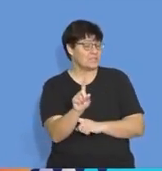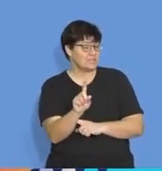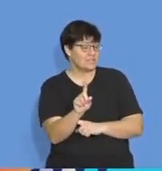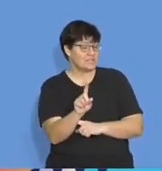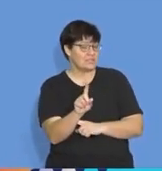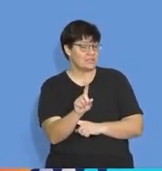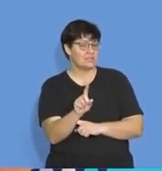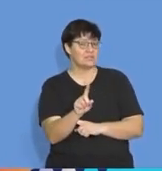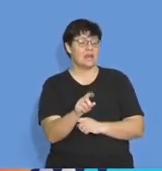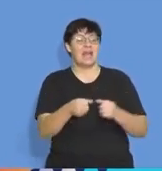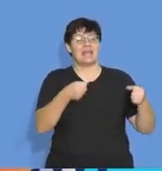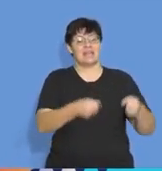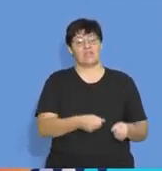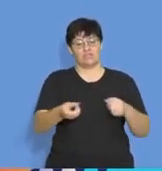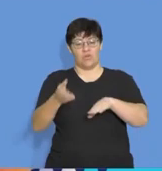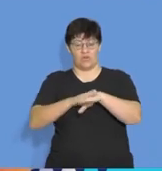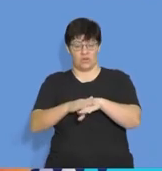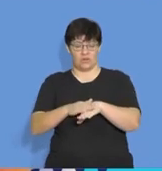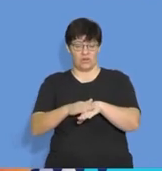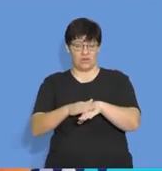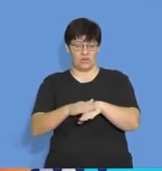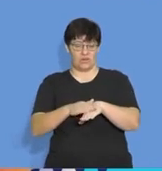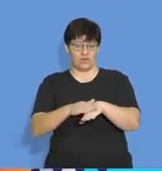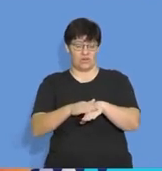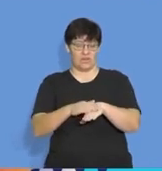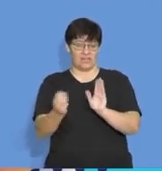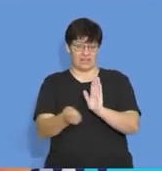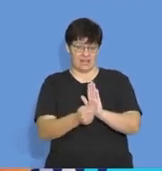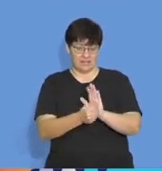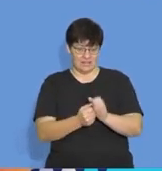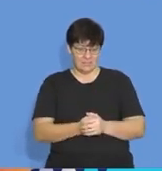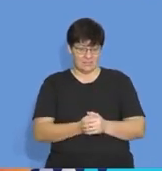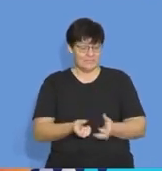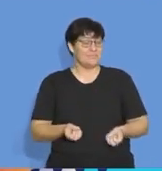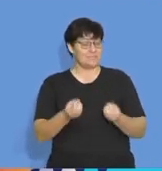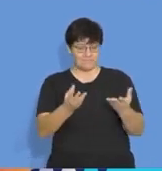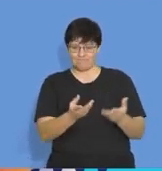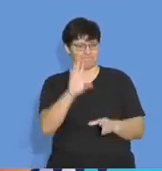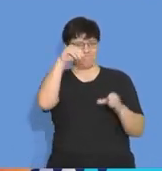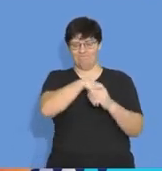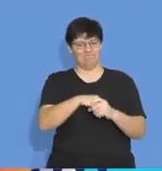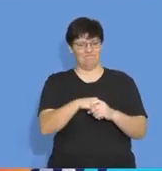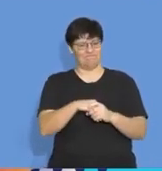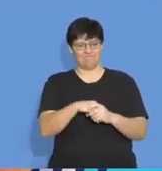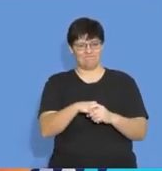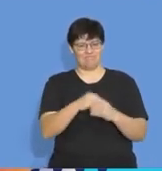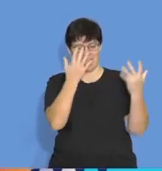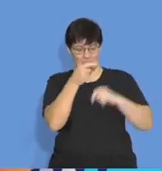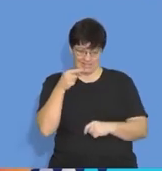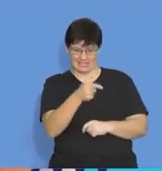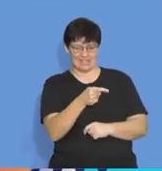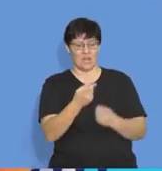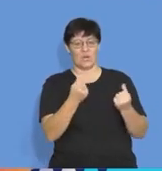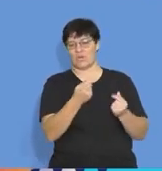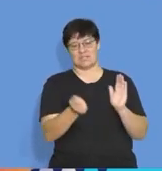is carriage on sales. If it is given, it is not applicable to my calculation of my cost